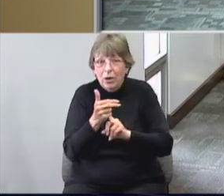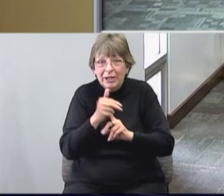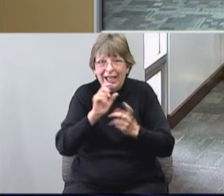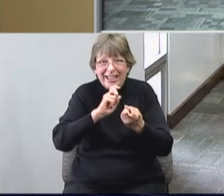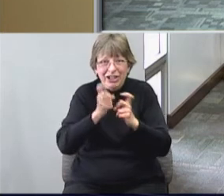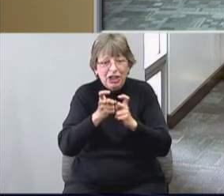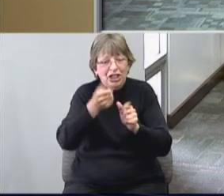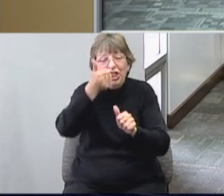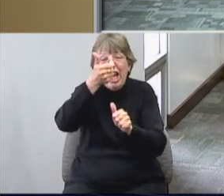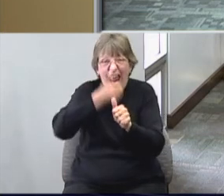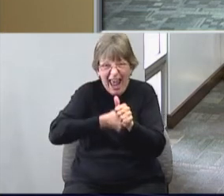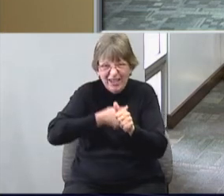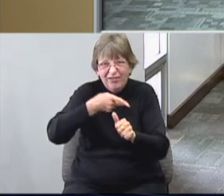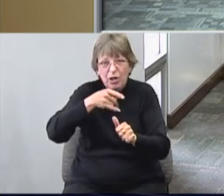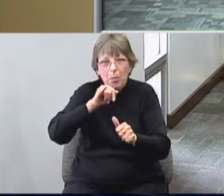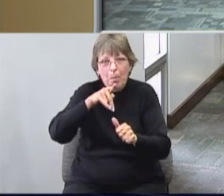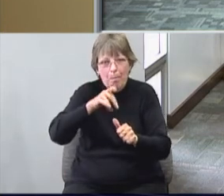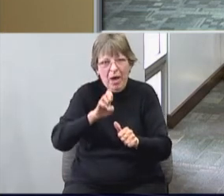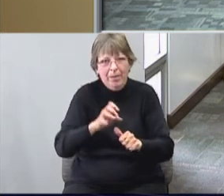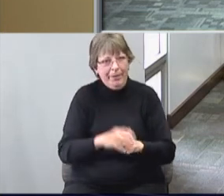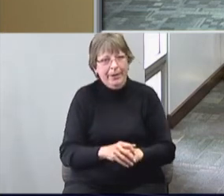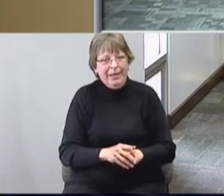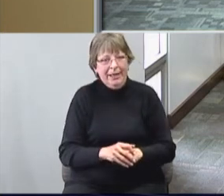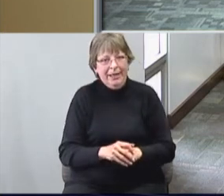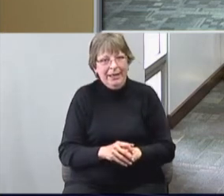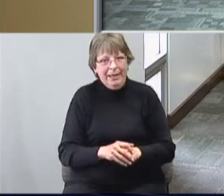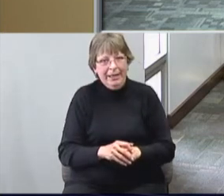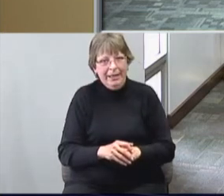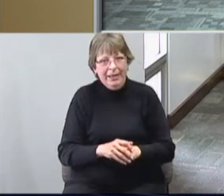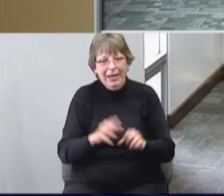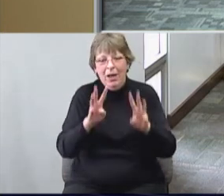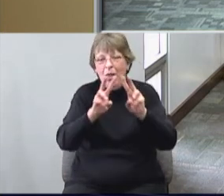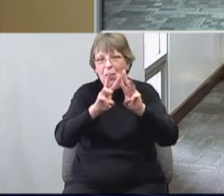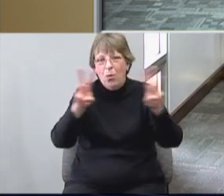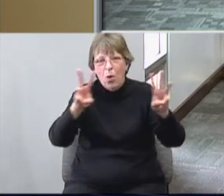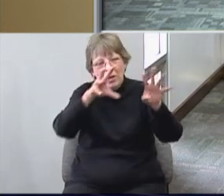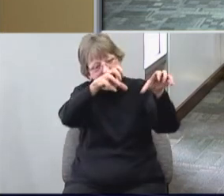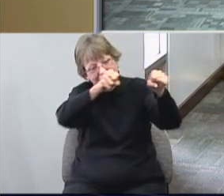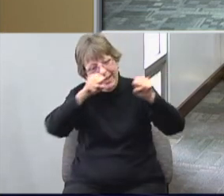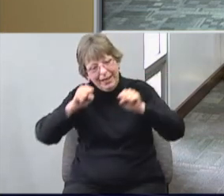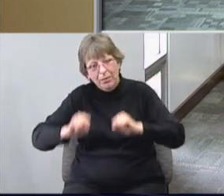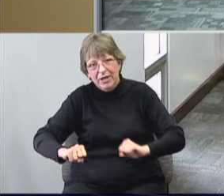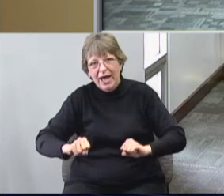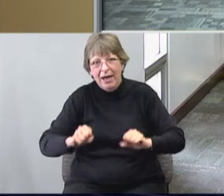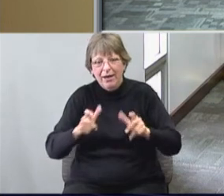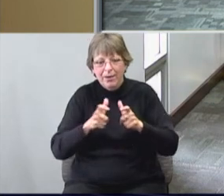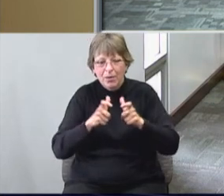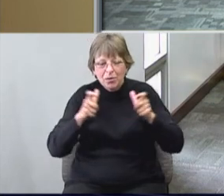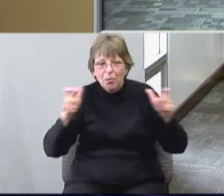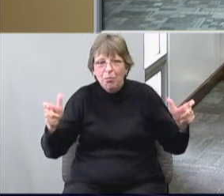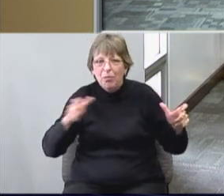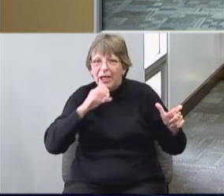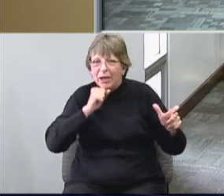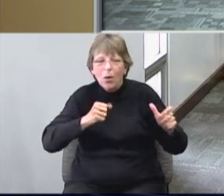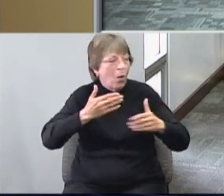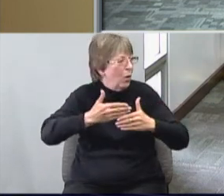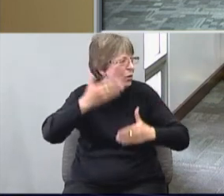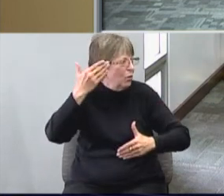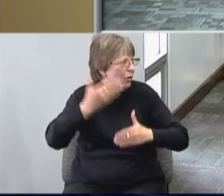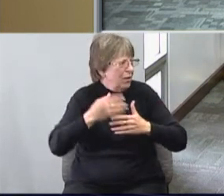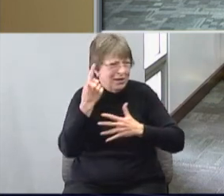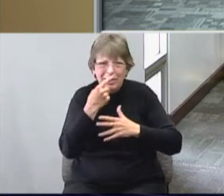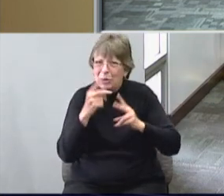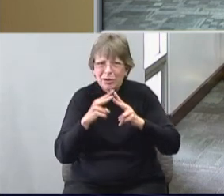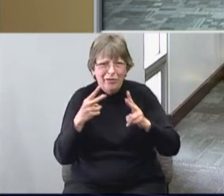every piping, was to take walls out and those big old windows that you all see, which looks really bad